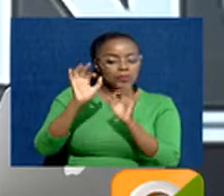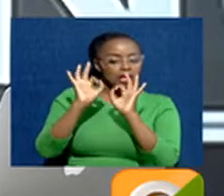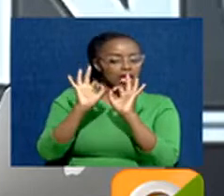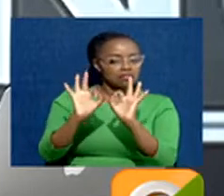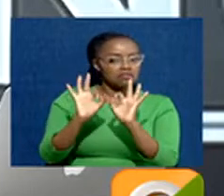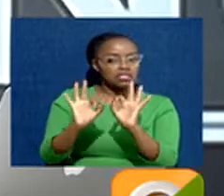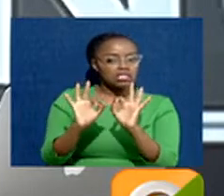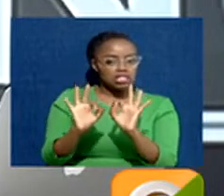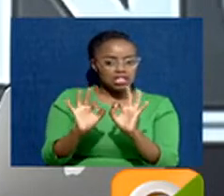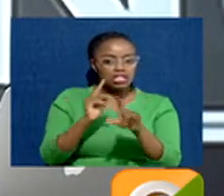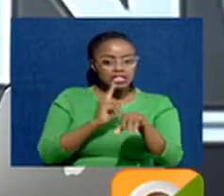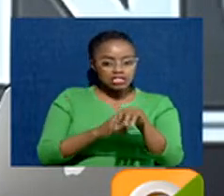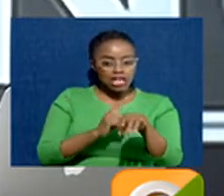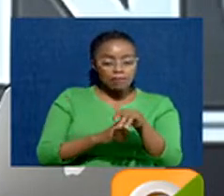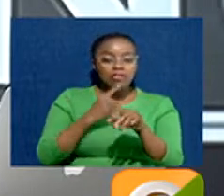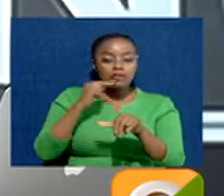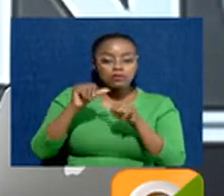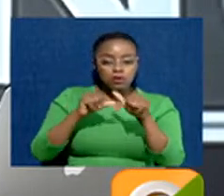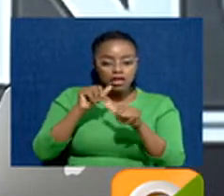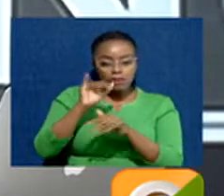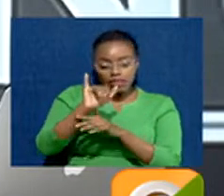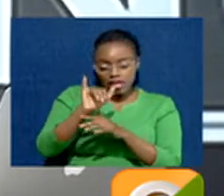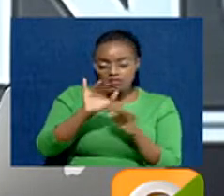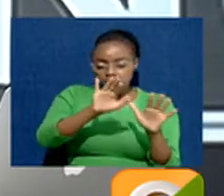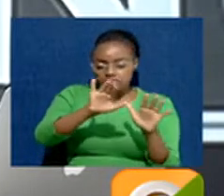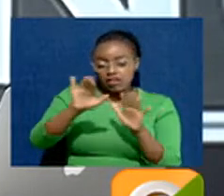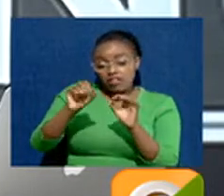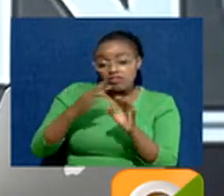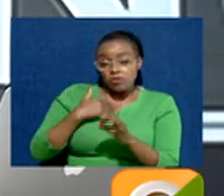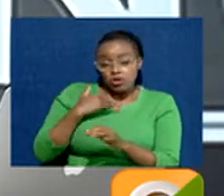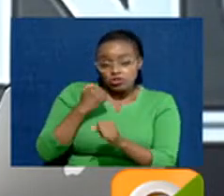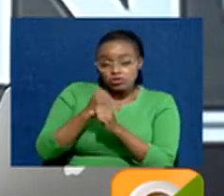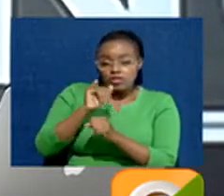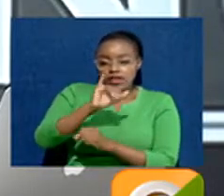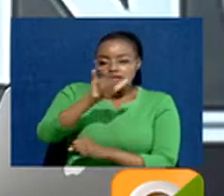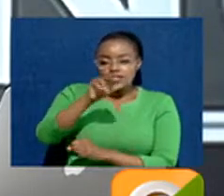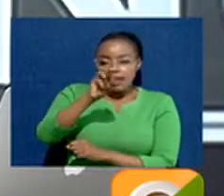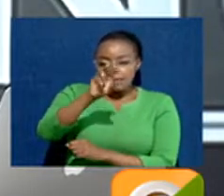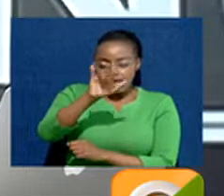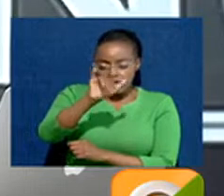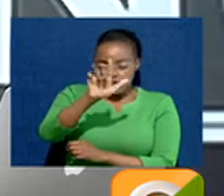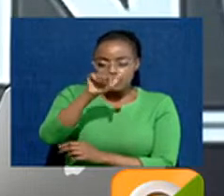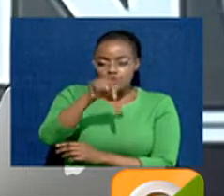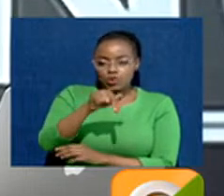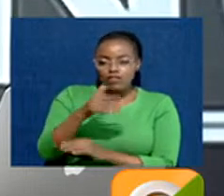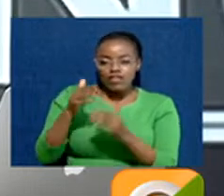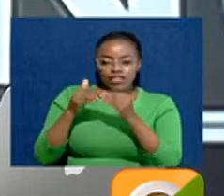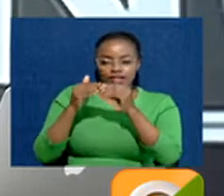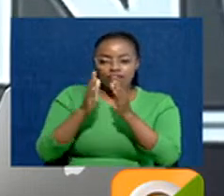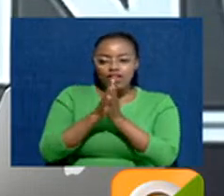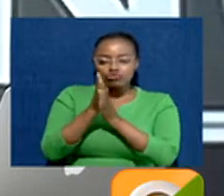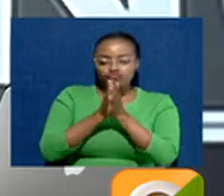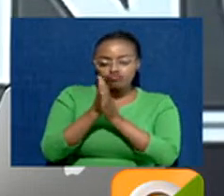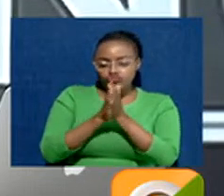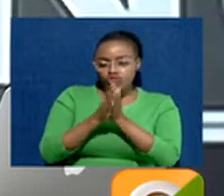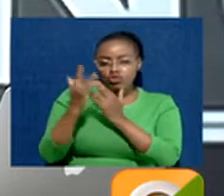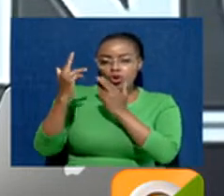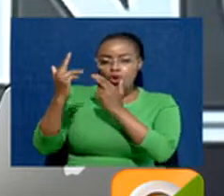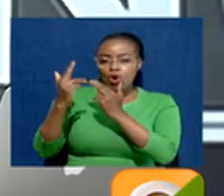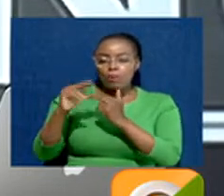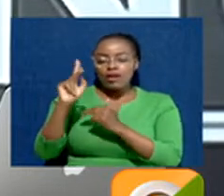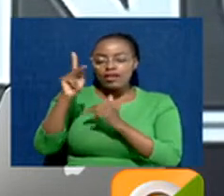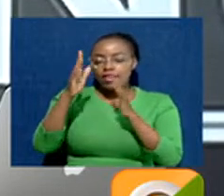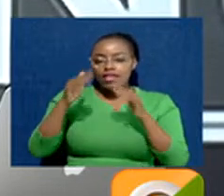efficient when it wants to. Jamila has a memo for the government tonight on leadership, inspiring hope amongst the Kenyan